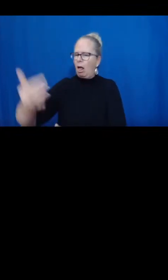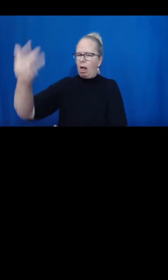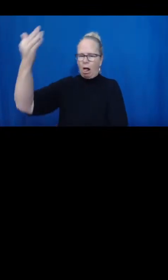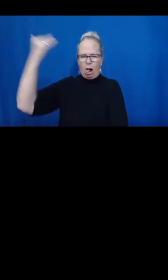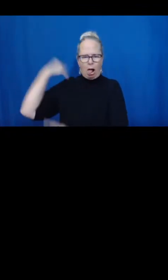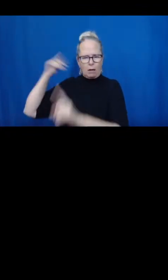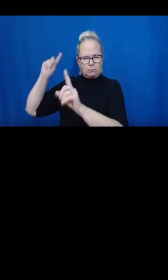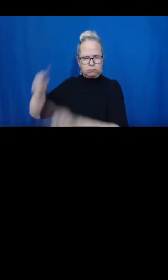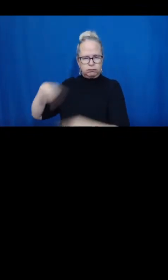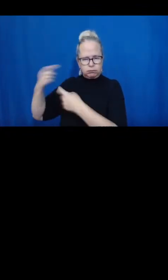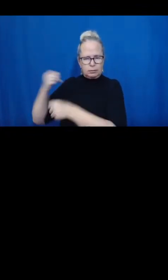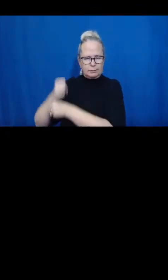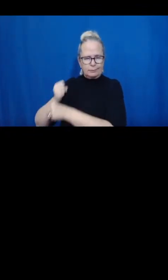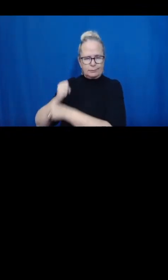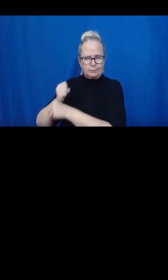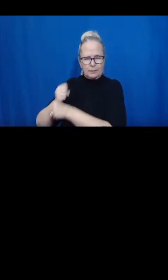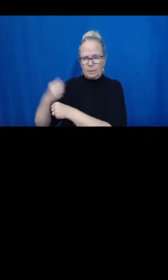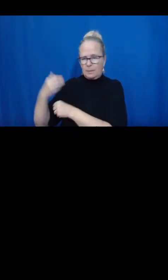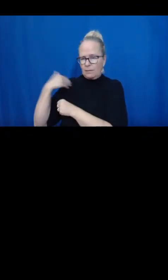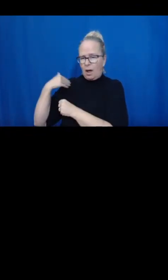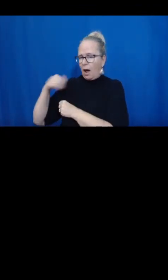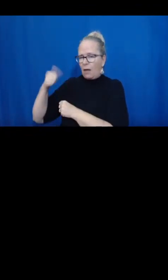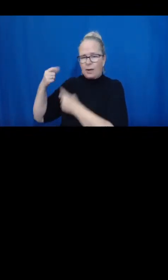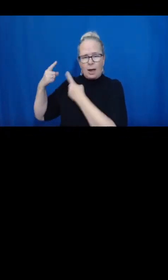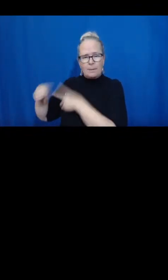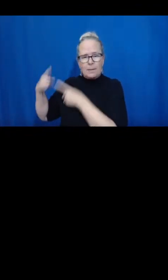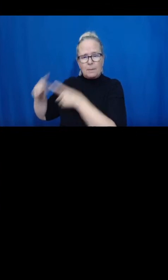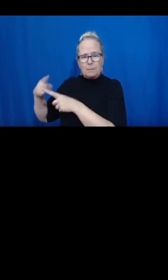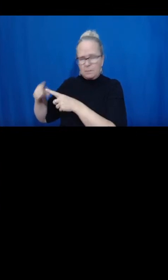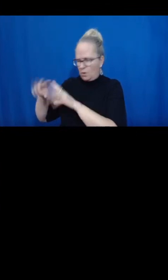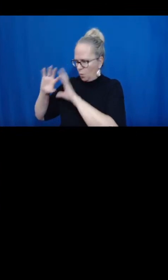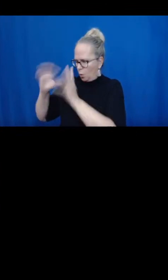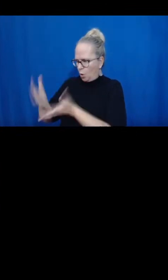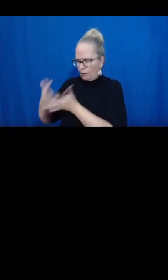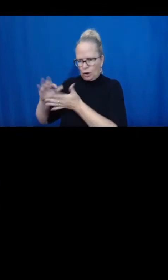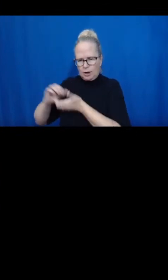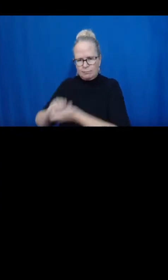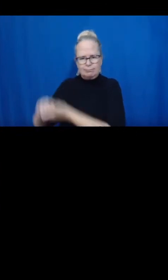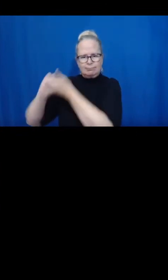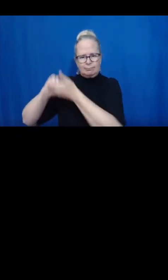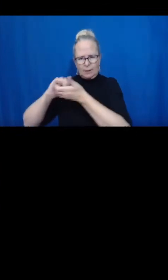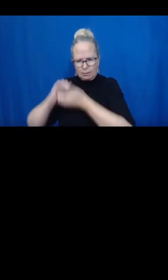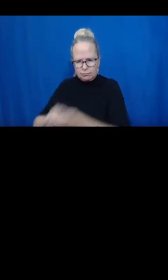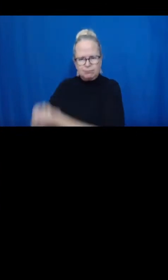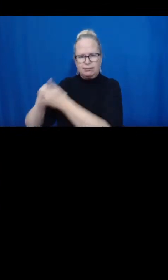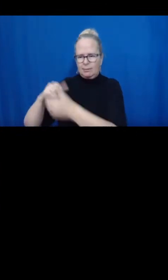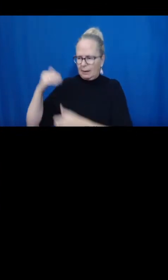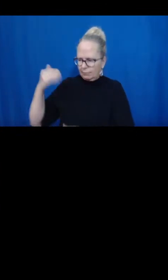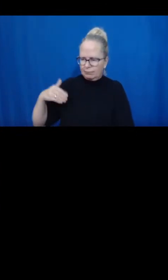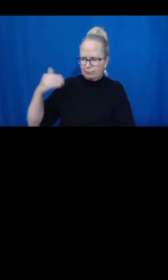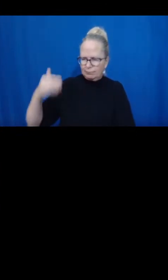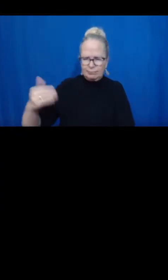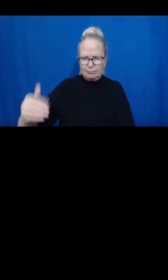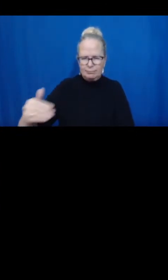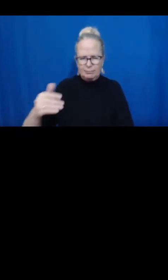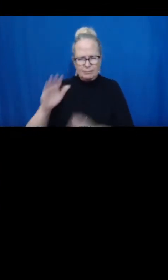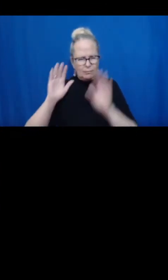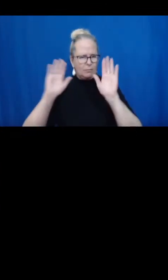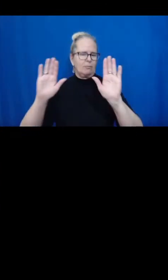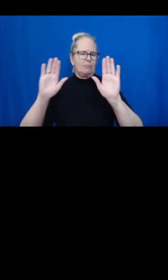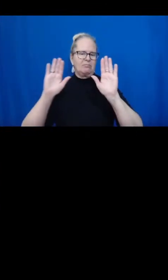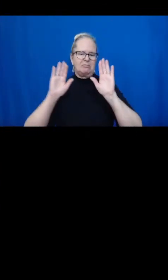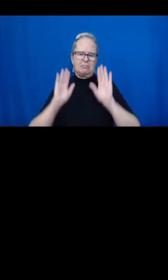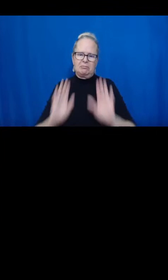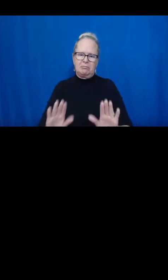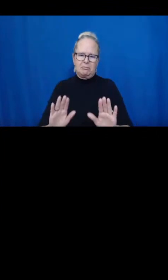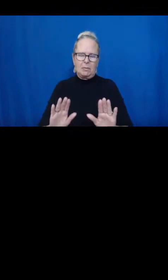The understanding of a new pathogen that, as Dr. Peters had mentioned, or new virus that, as Dr. Peters had mentioned,